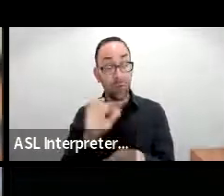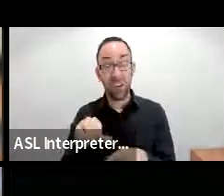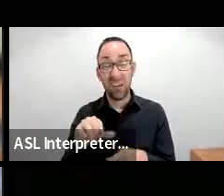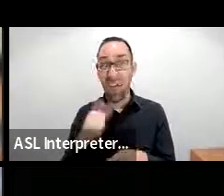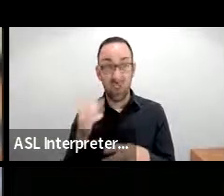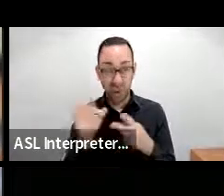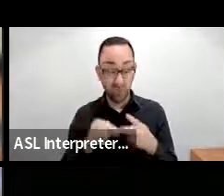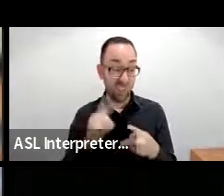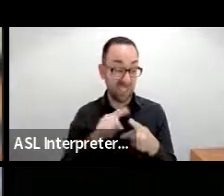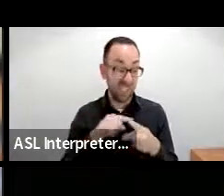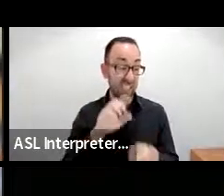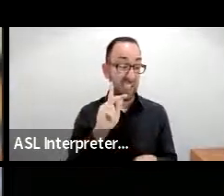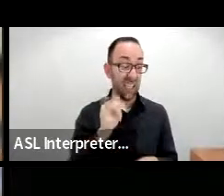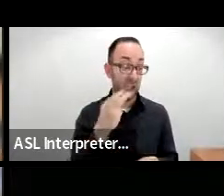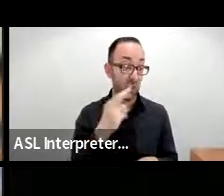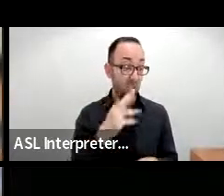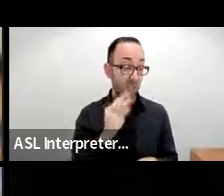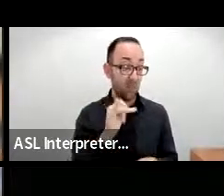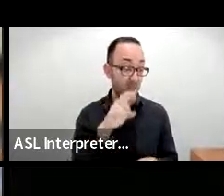the